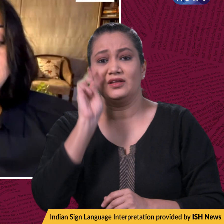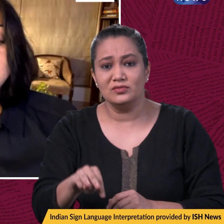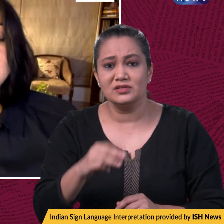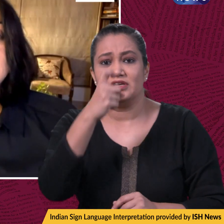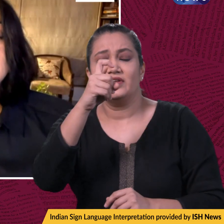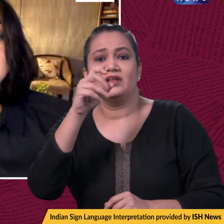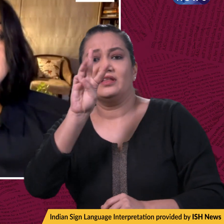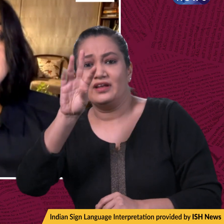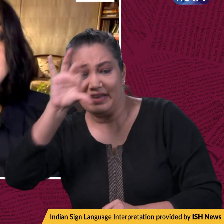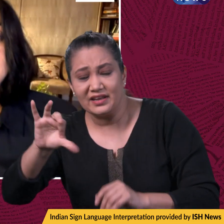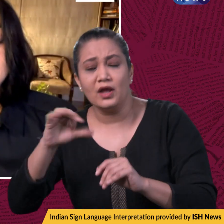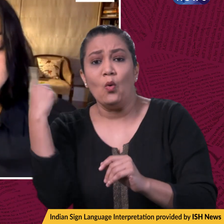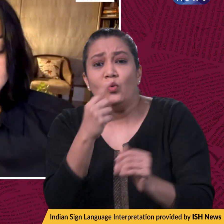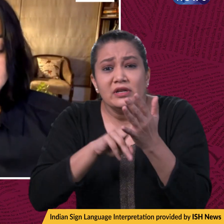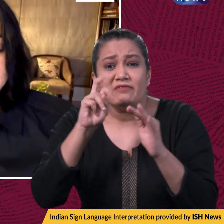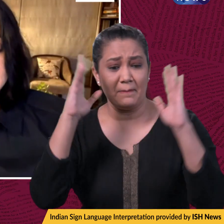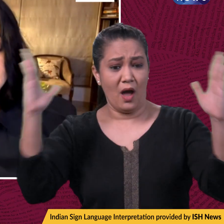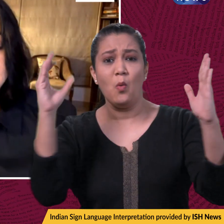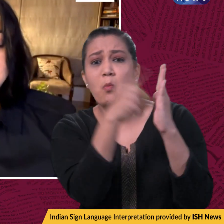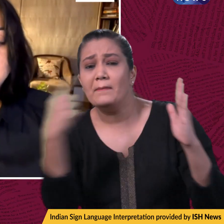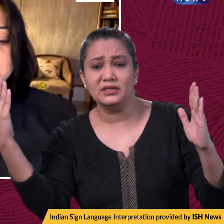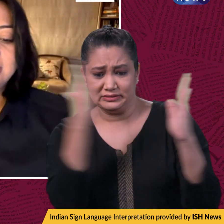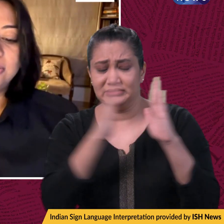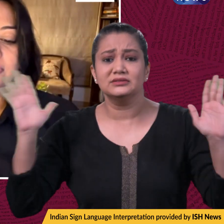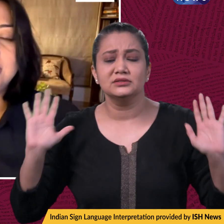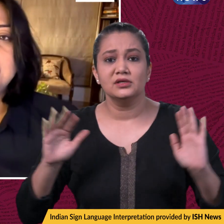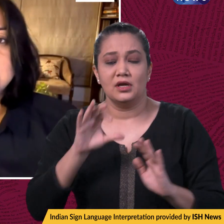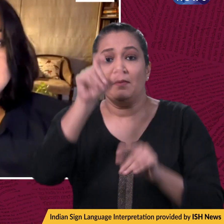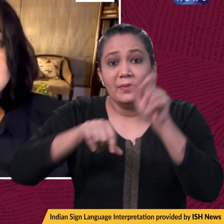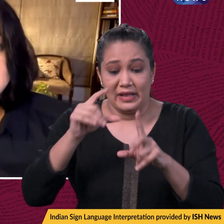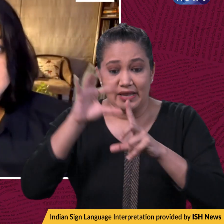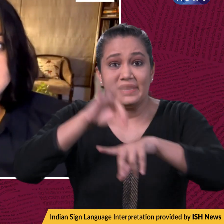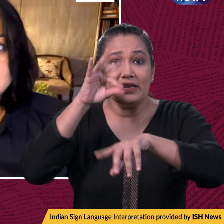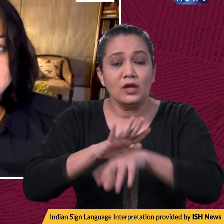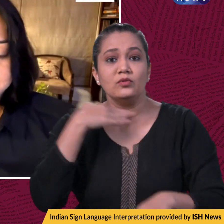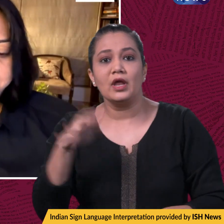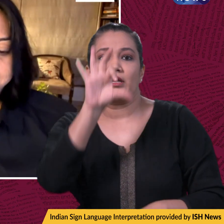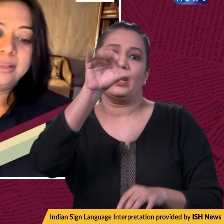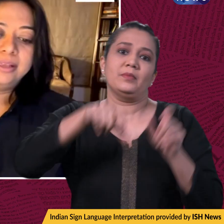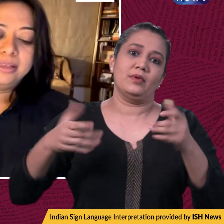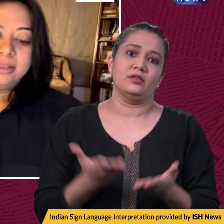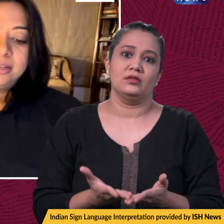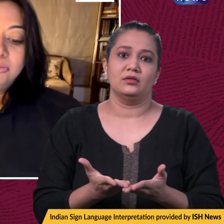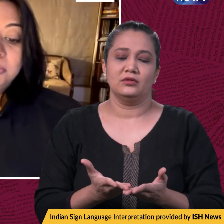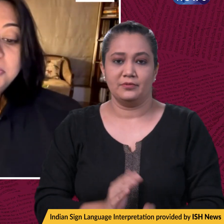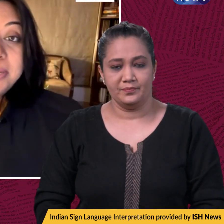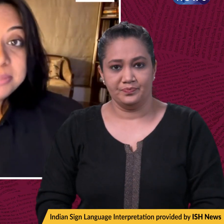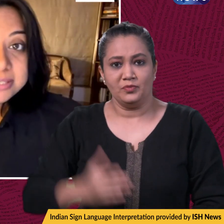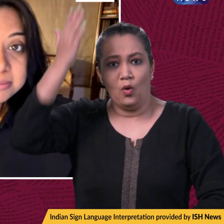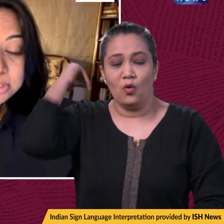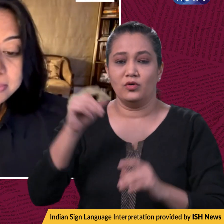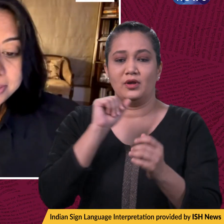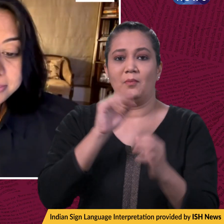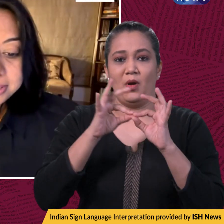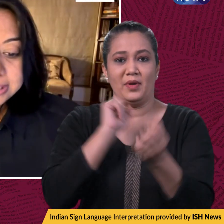6,739 were reported in the month of November alone. 9 people have died of dengue in Delhi this year. Former Mumbai